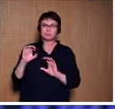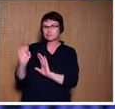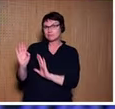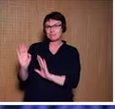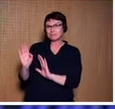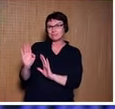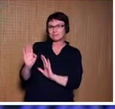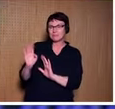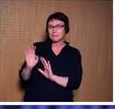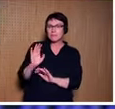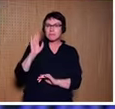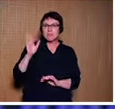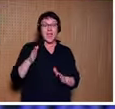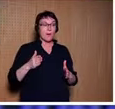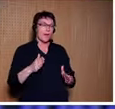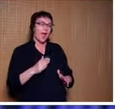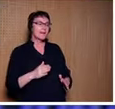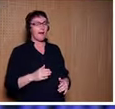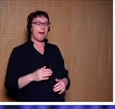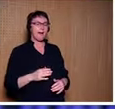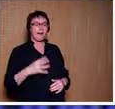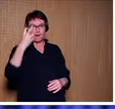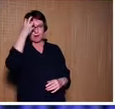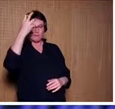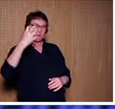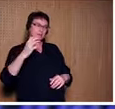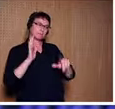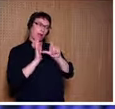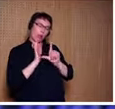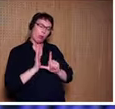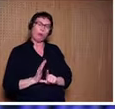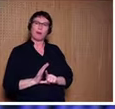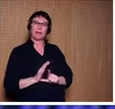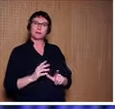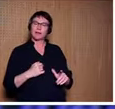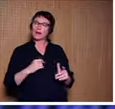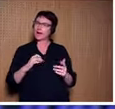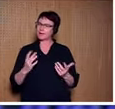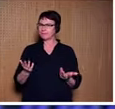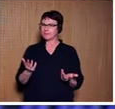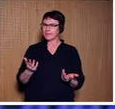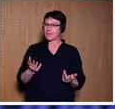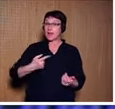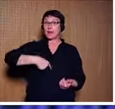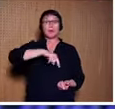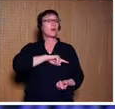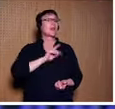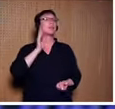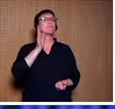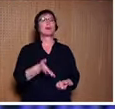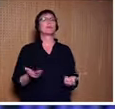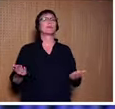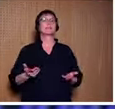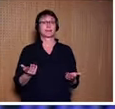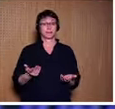of diplomacy are being tested and compromised. So what we need is